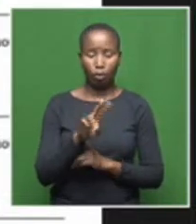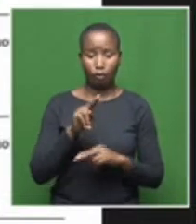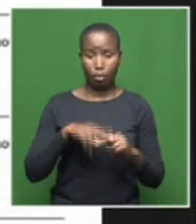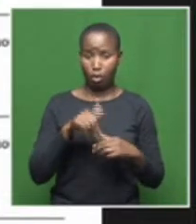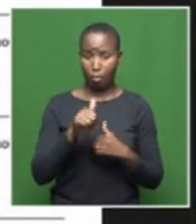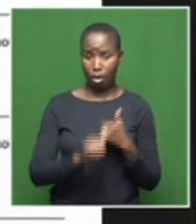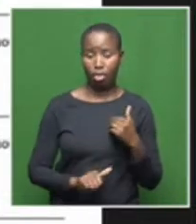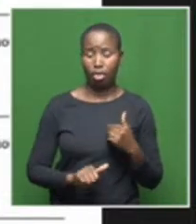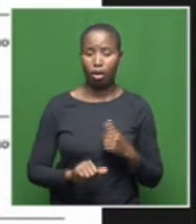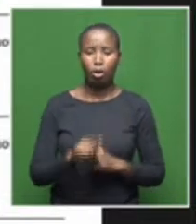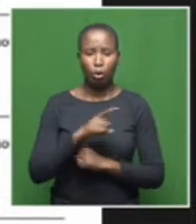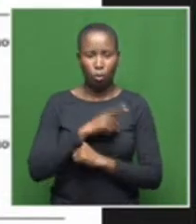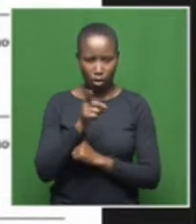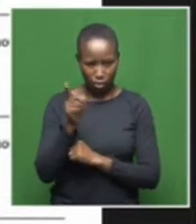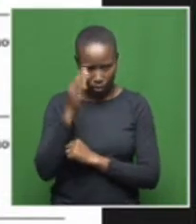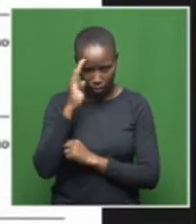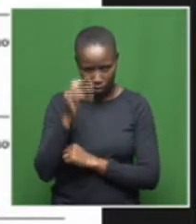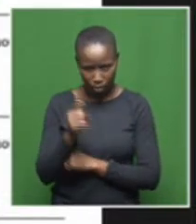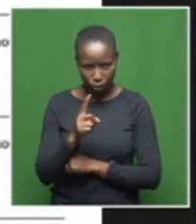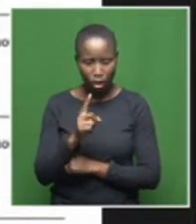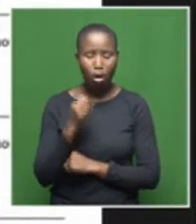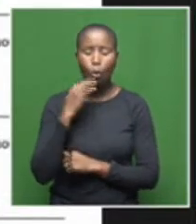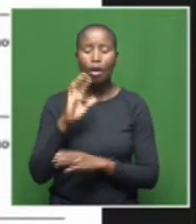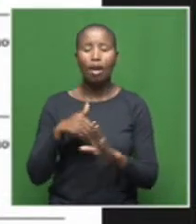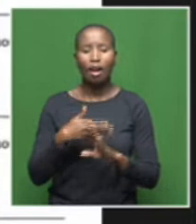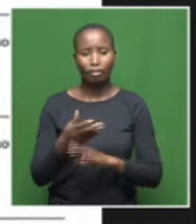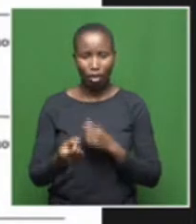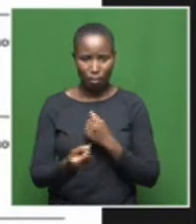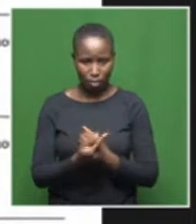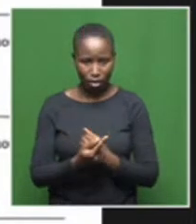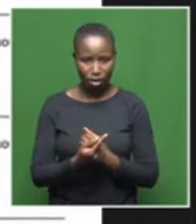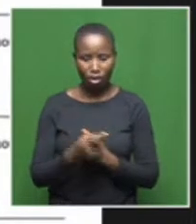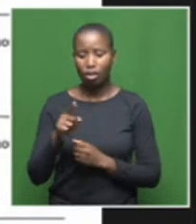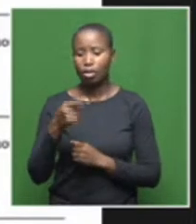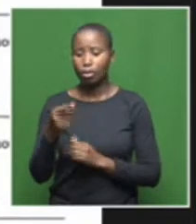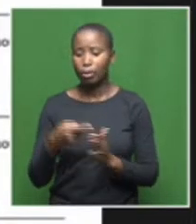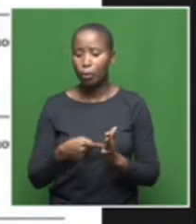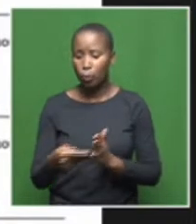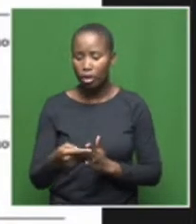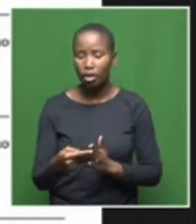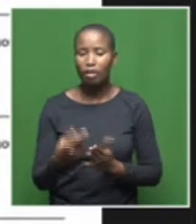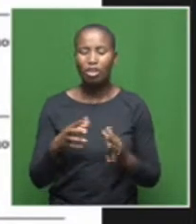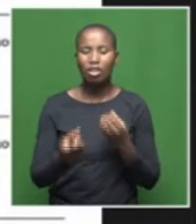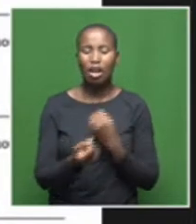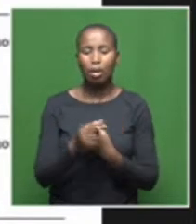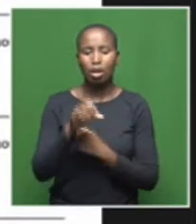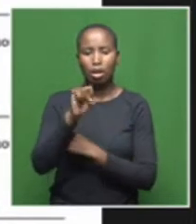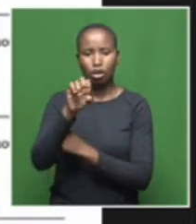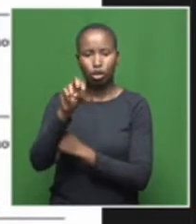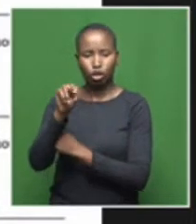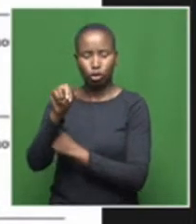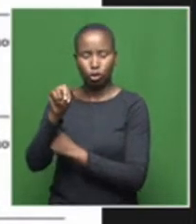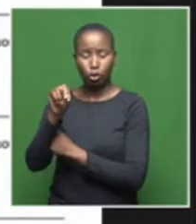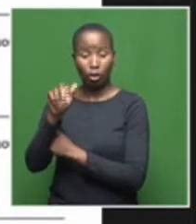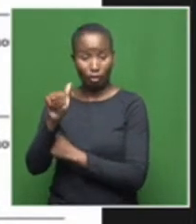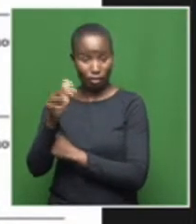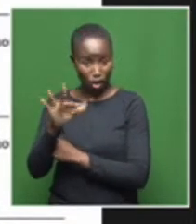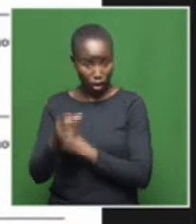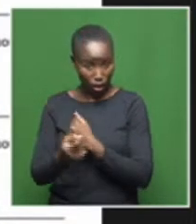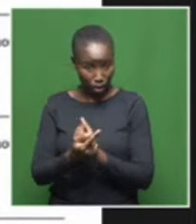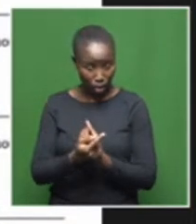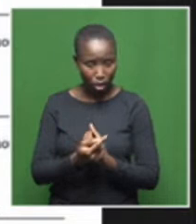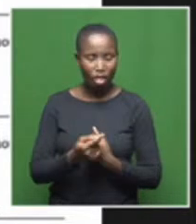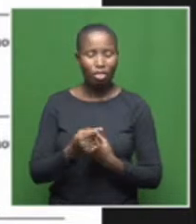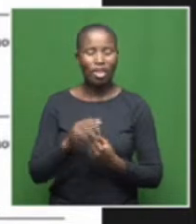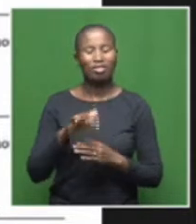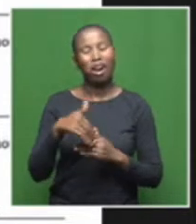as you'll be aware that soon after that, the following week, it was the State of the Nation address. And as they say, the rest